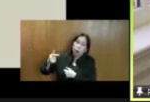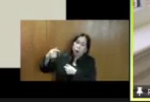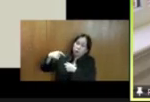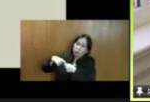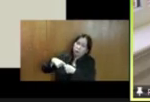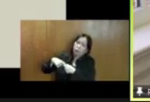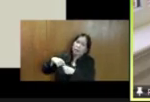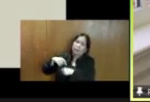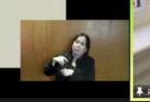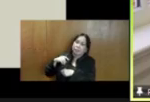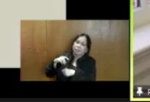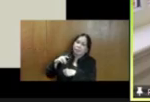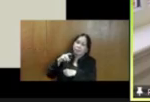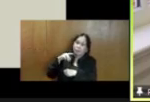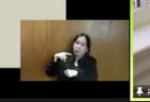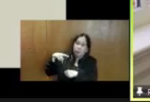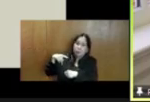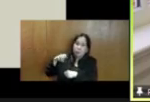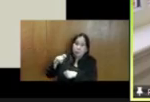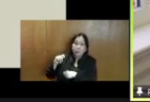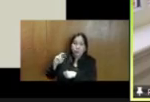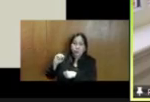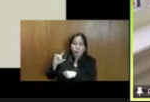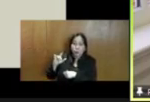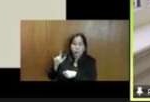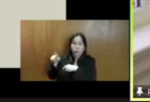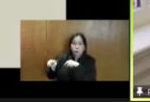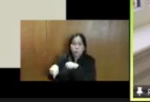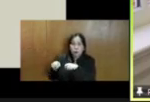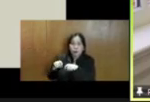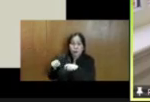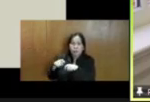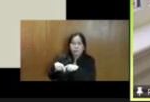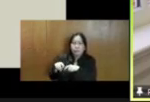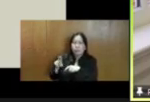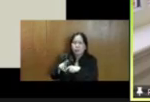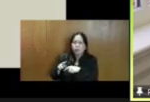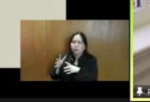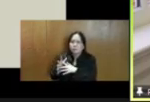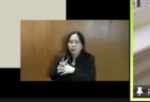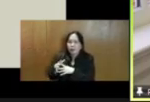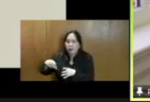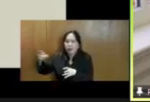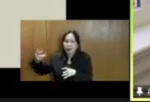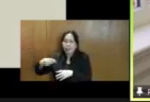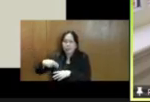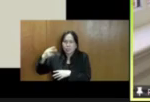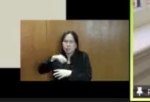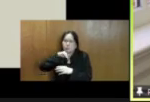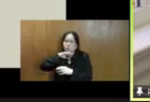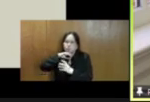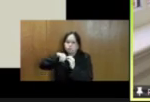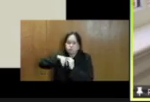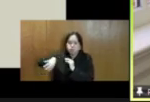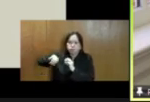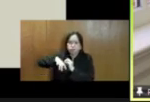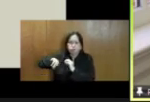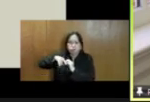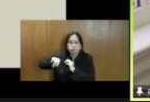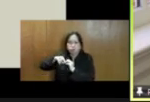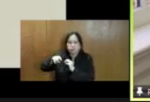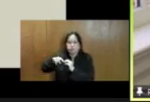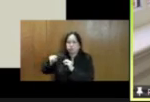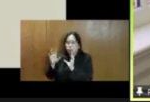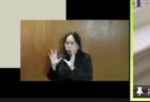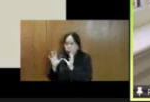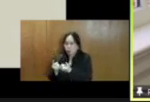gas, petroleum refining, and very energy intensive and pollution intensive manufacturing